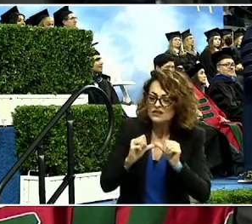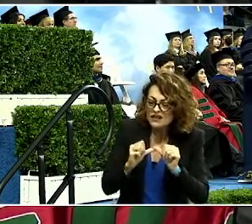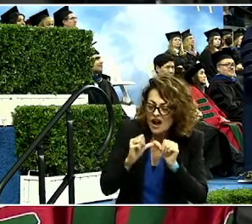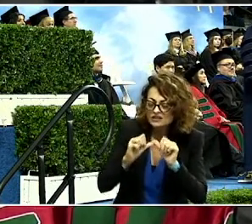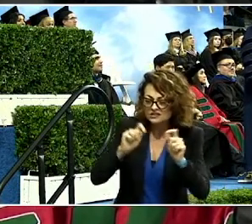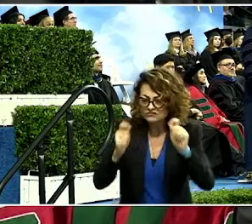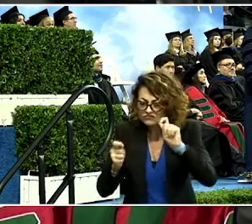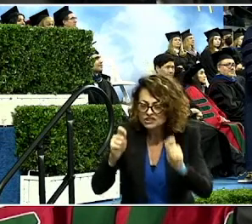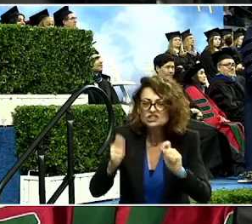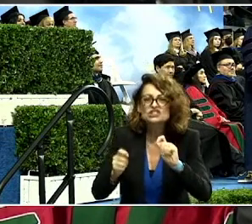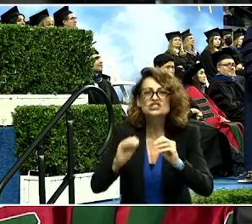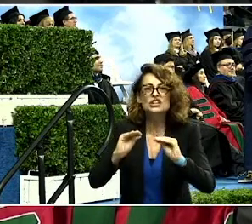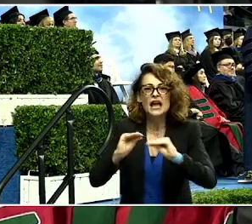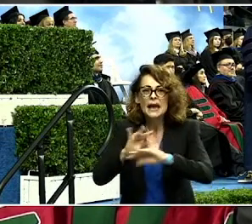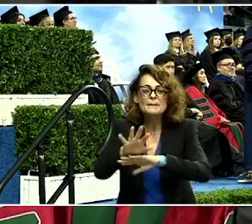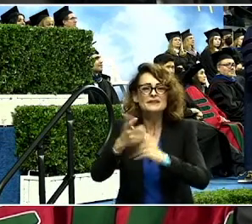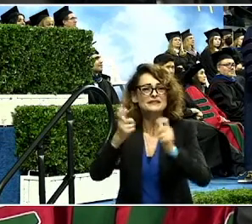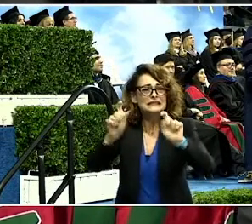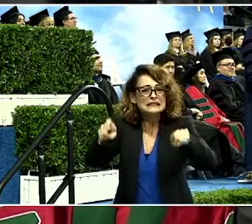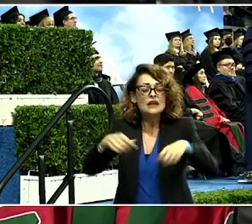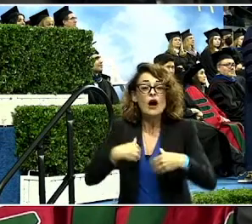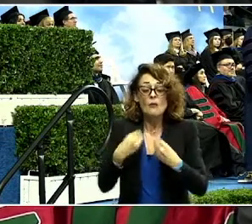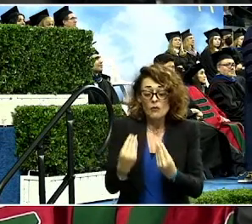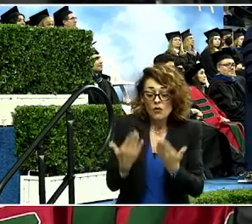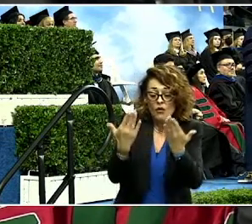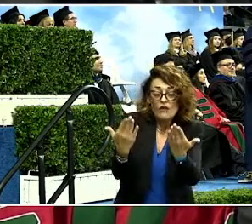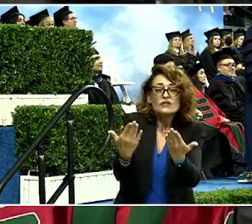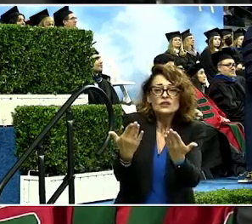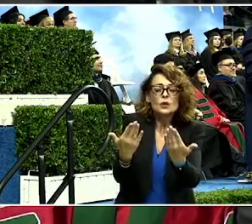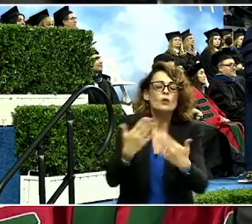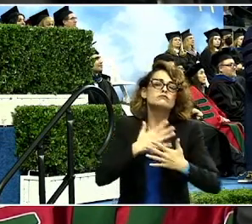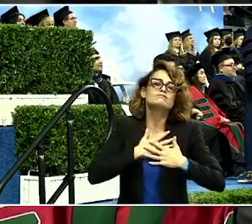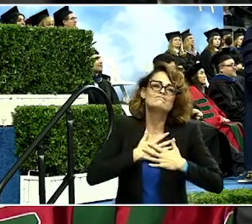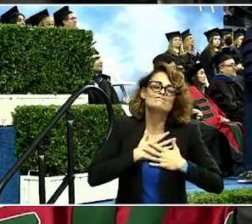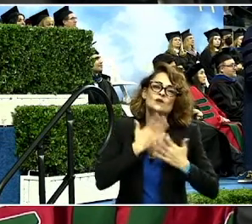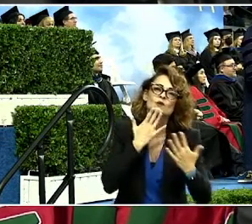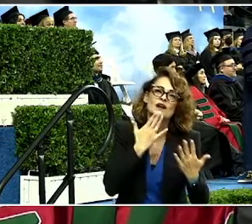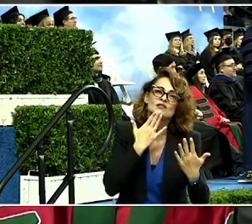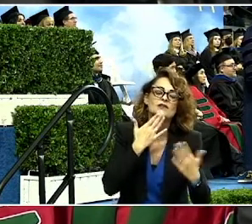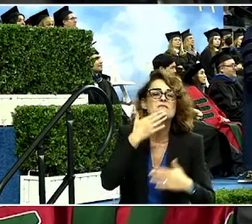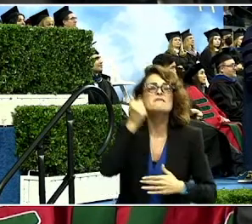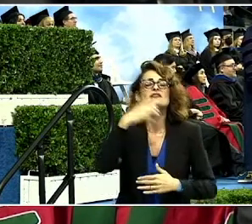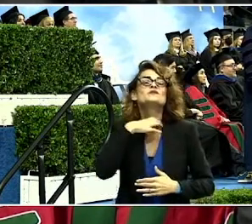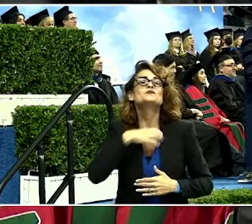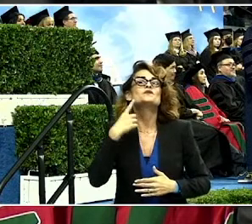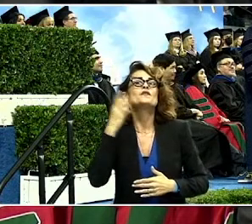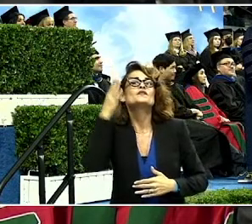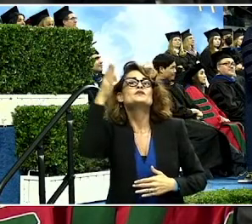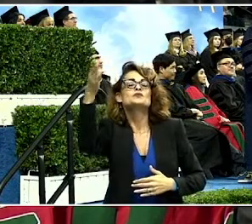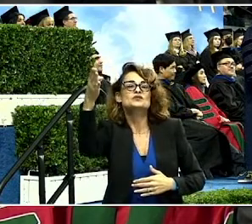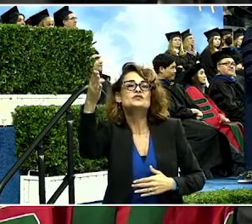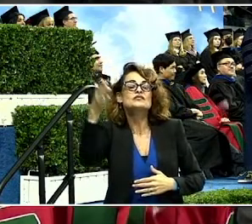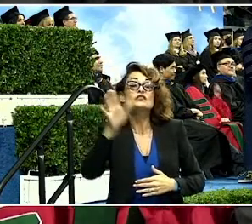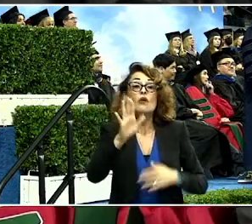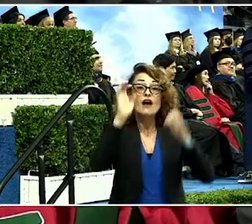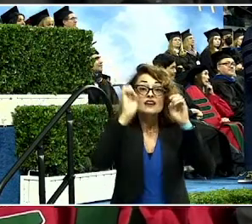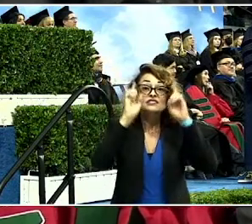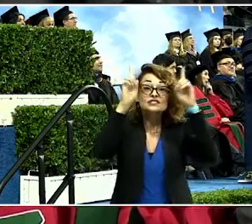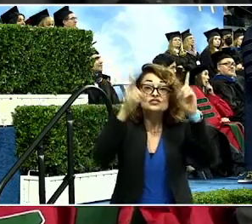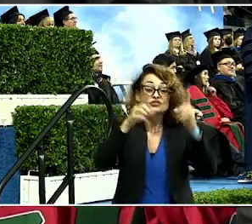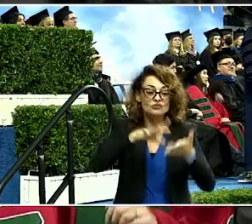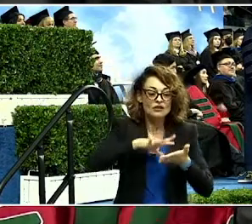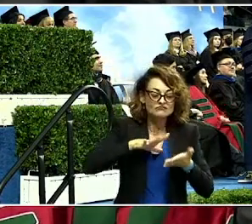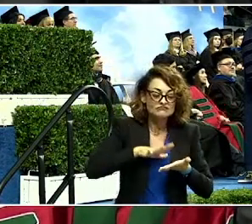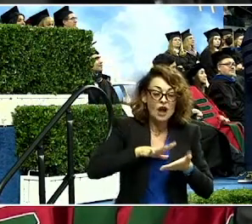again, let me offer you my deepest gratitude and my best wishes. You know, I hope the education you've received here will serve you